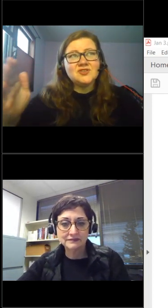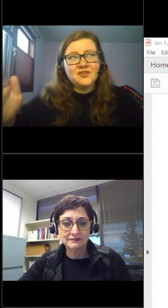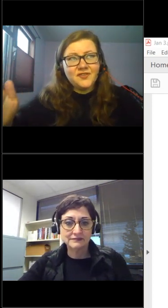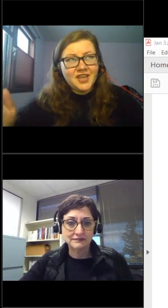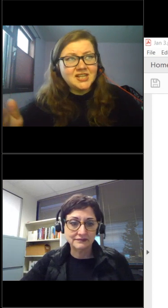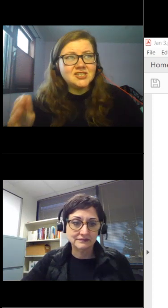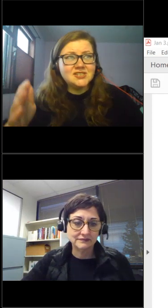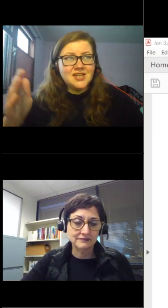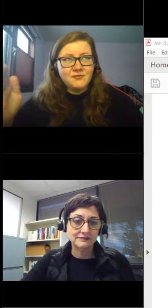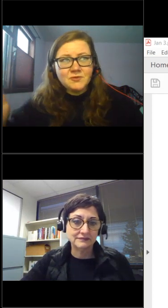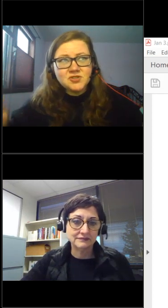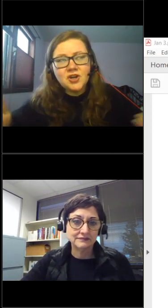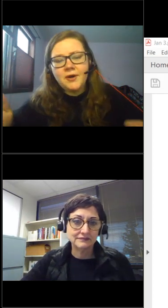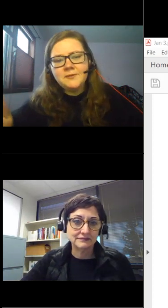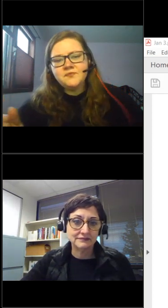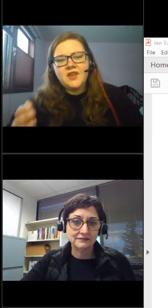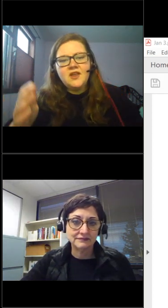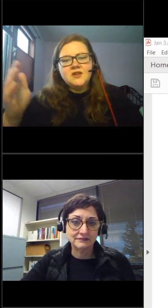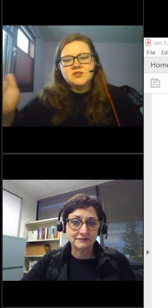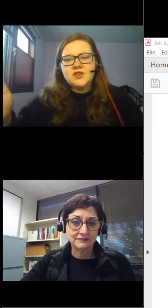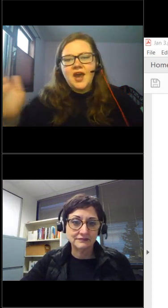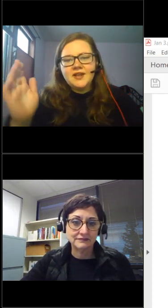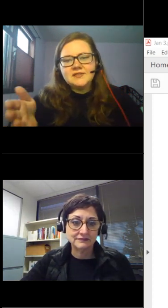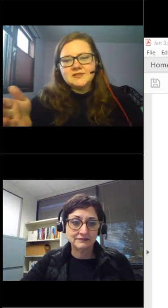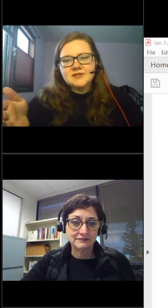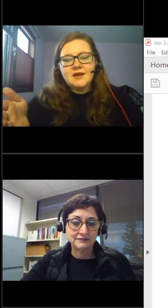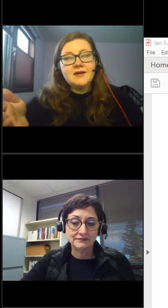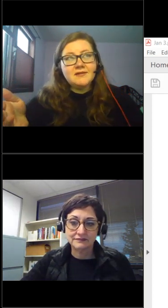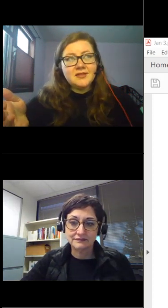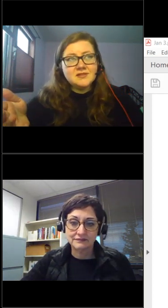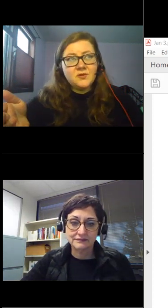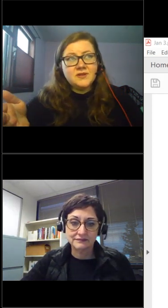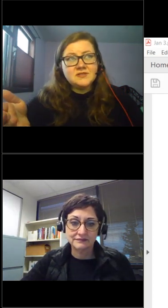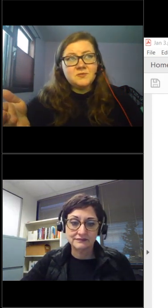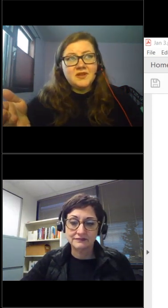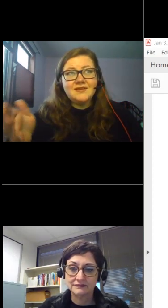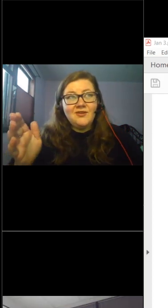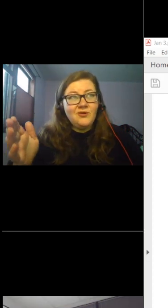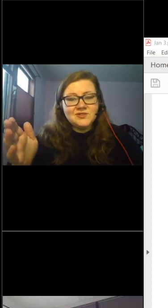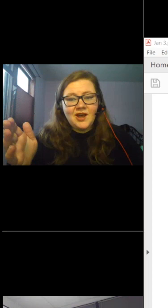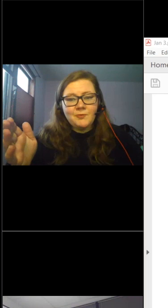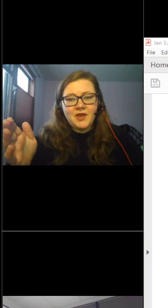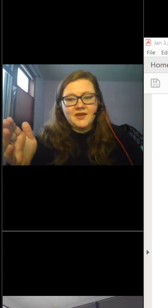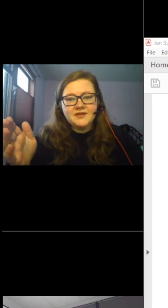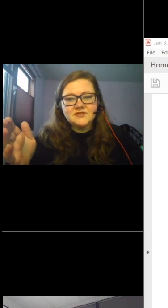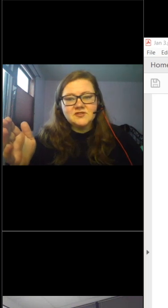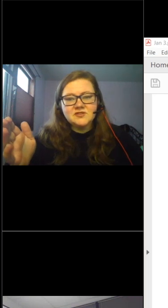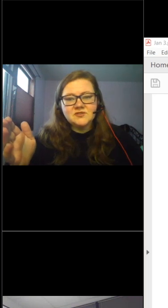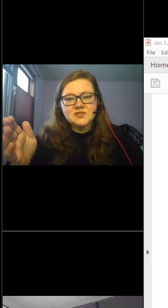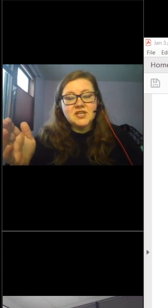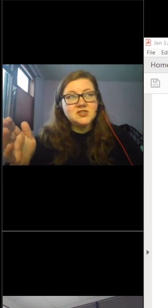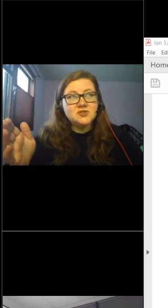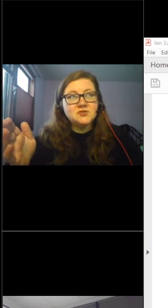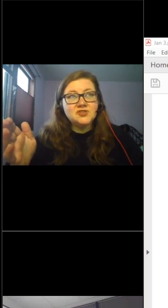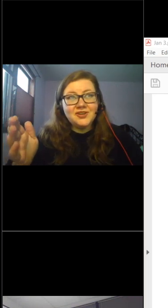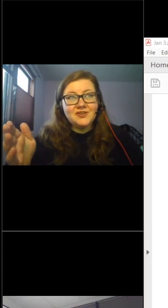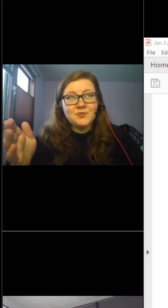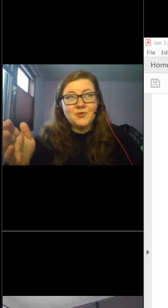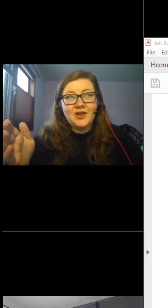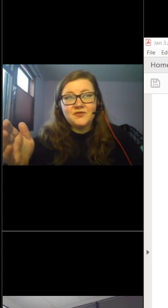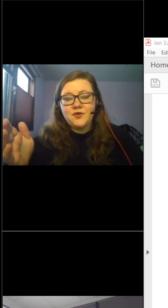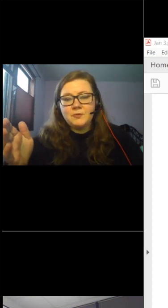how certification timeframes are going. So that is going to be a whole topic. So stay tuned. You're